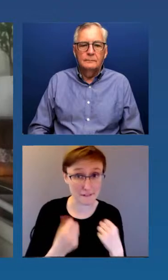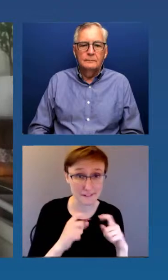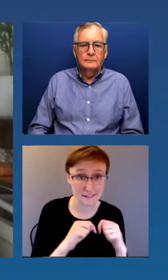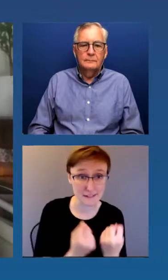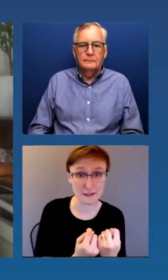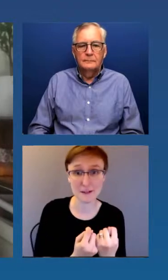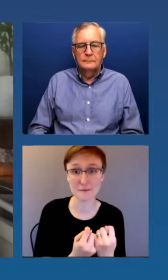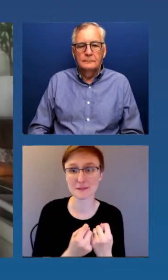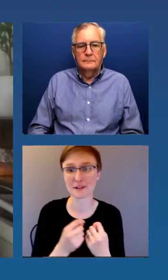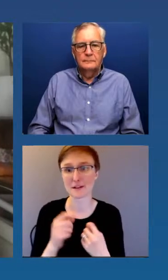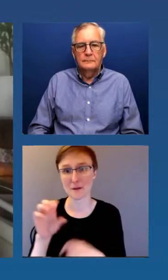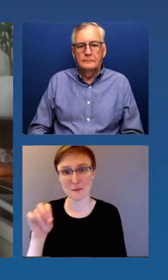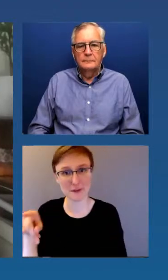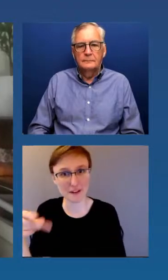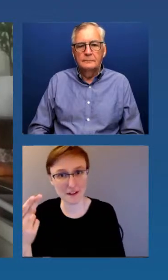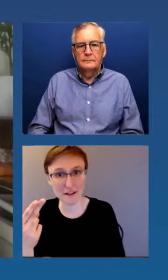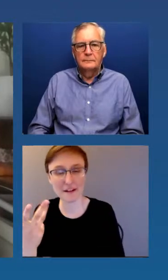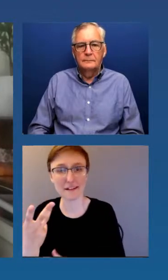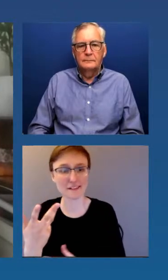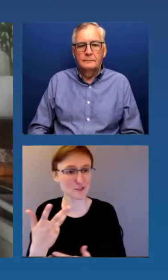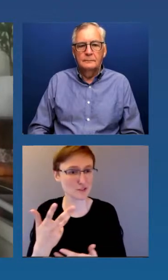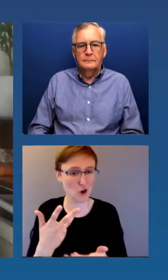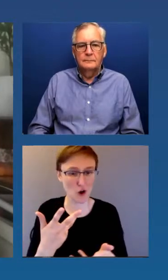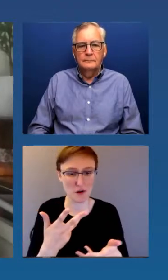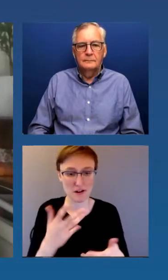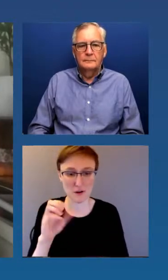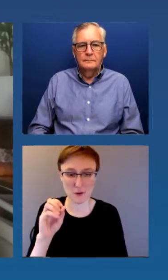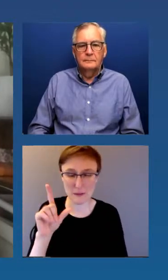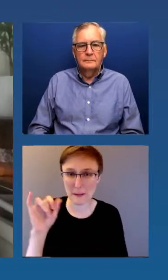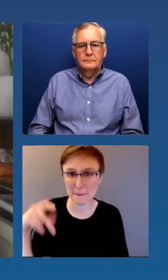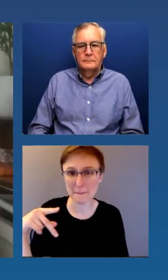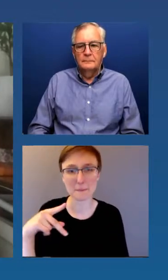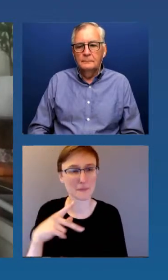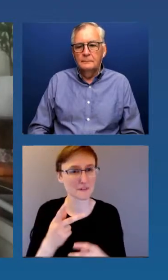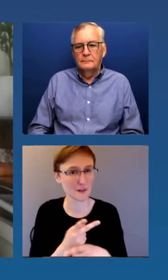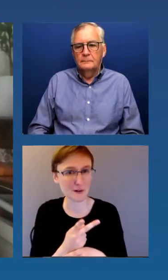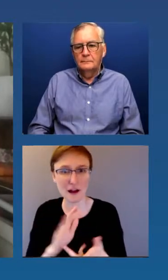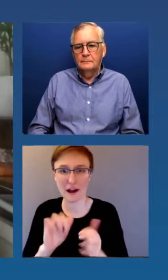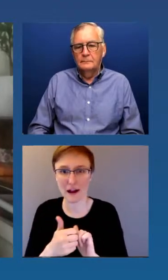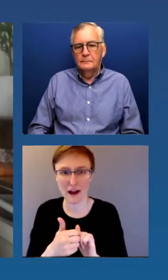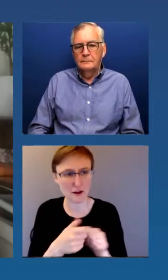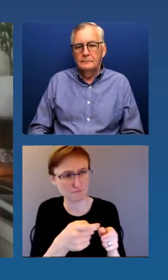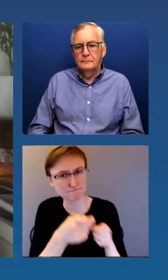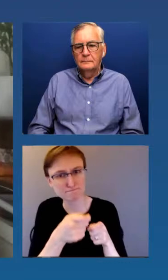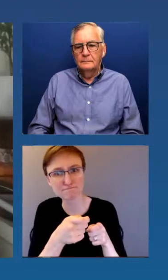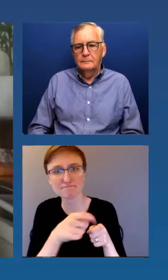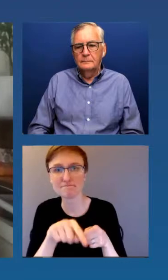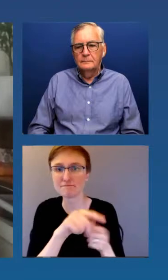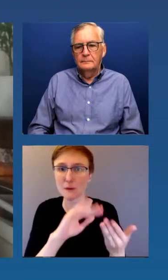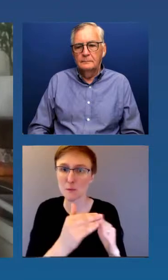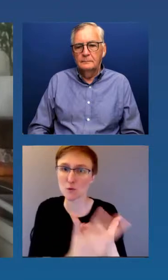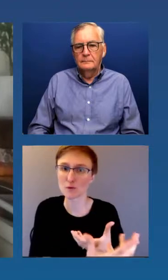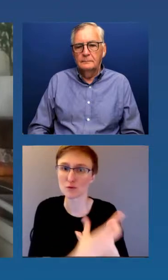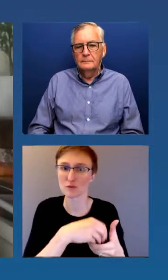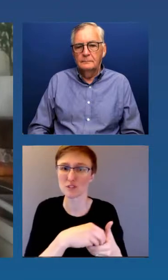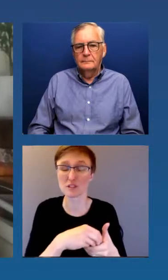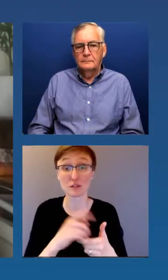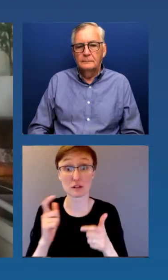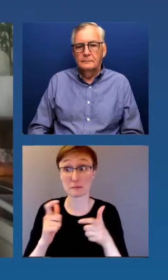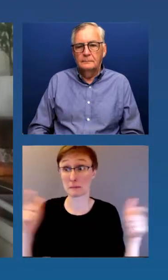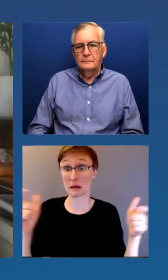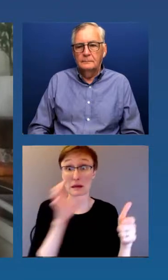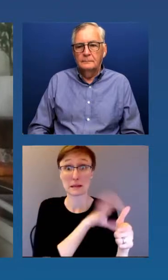just strategizing on what was the best way that we could engage communities that would not otherwise walk into some of the mass clinics or